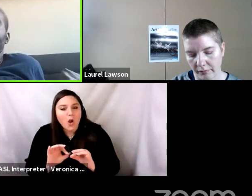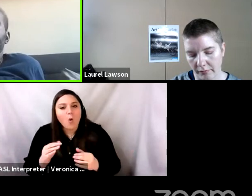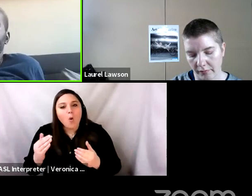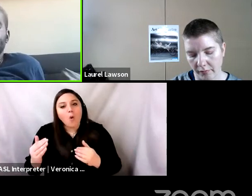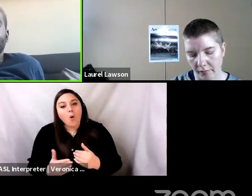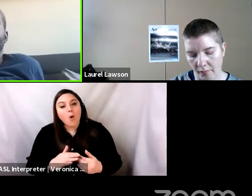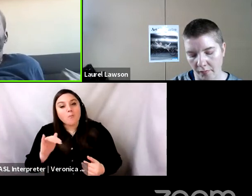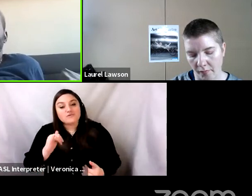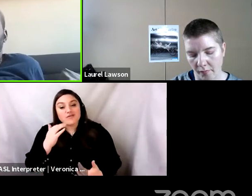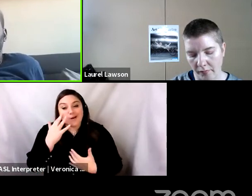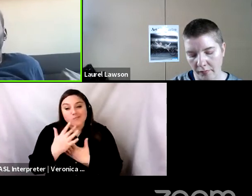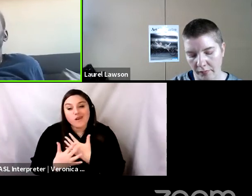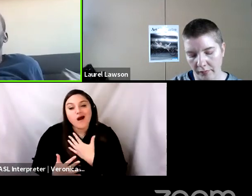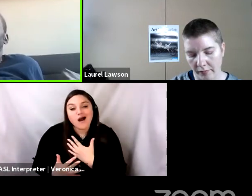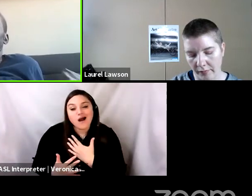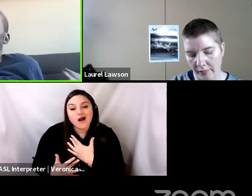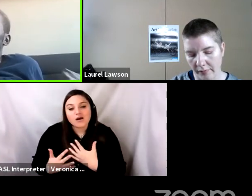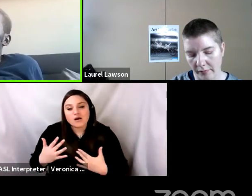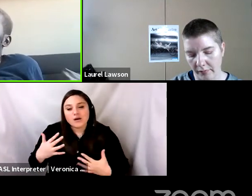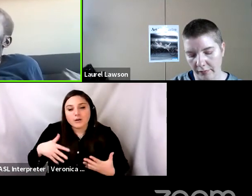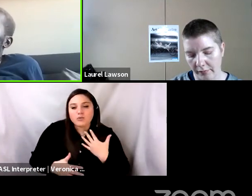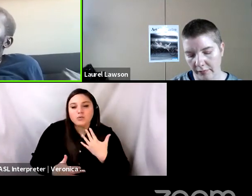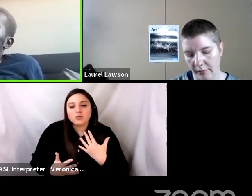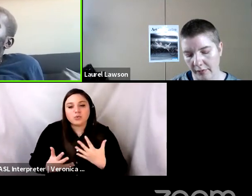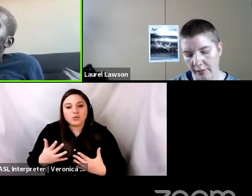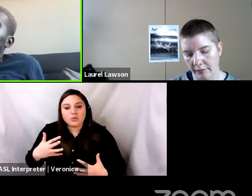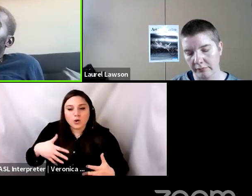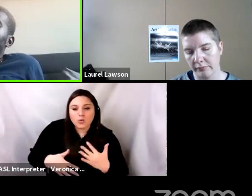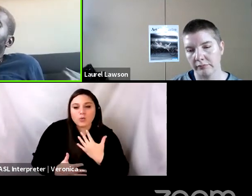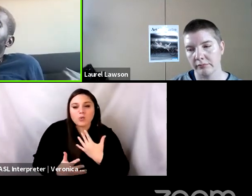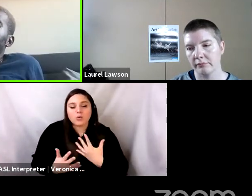you going. You need these like little moments of